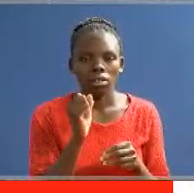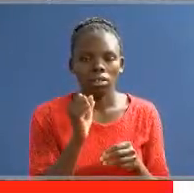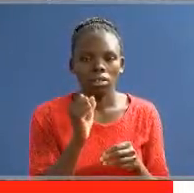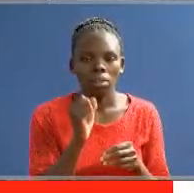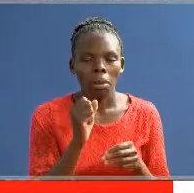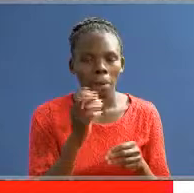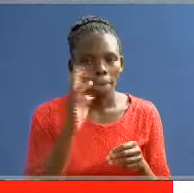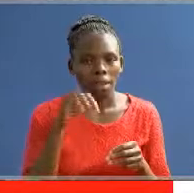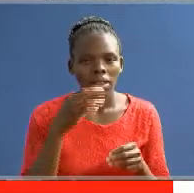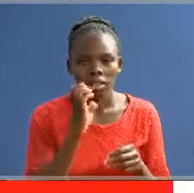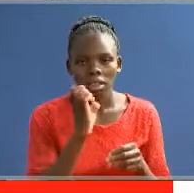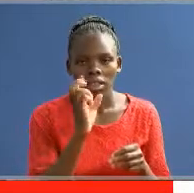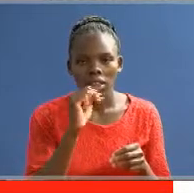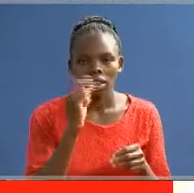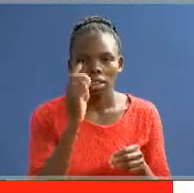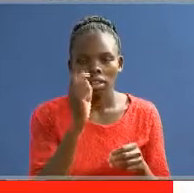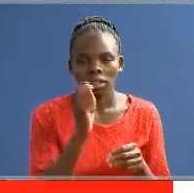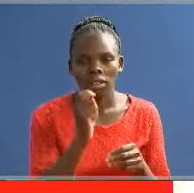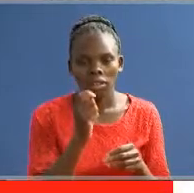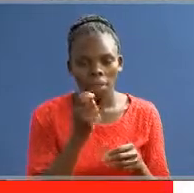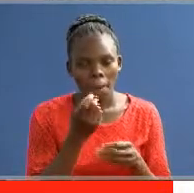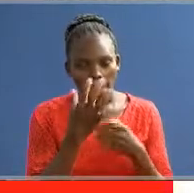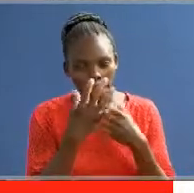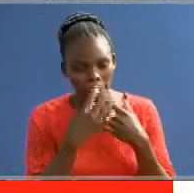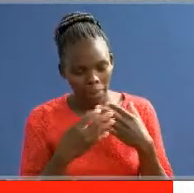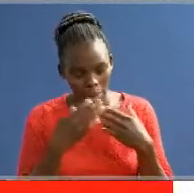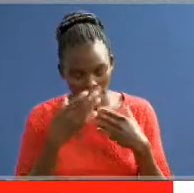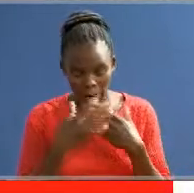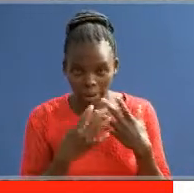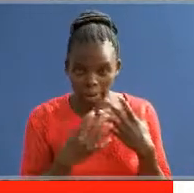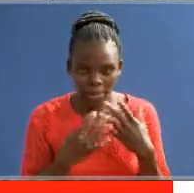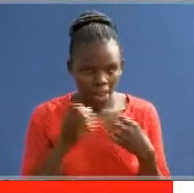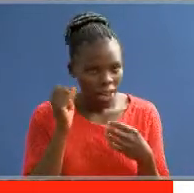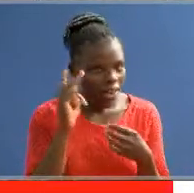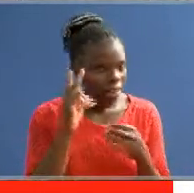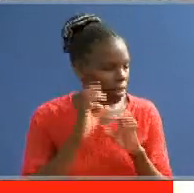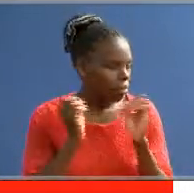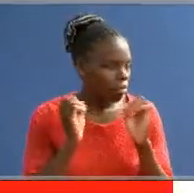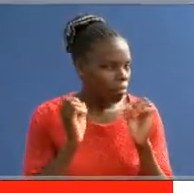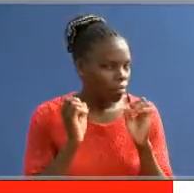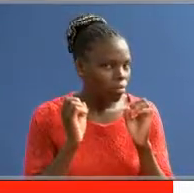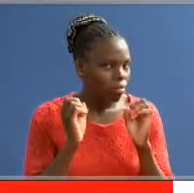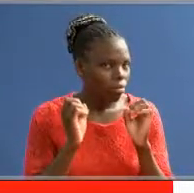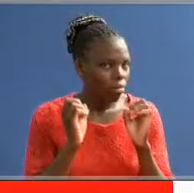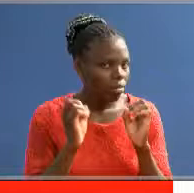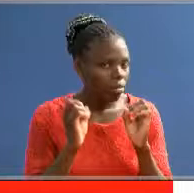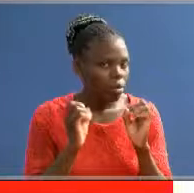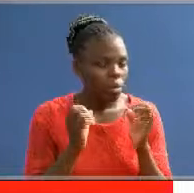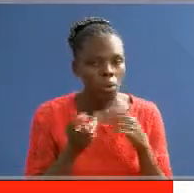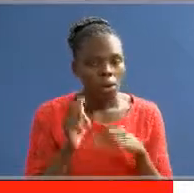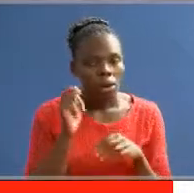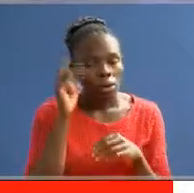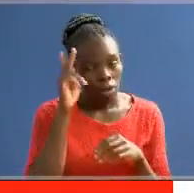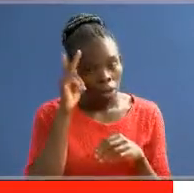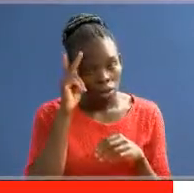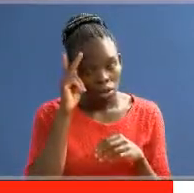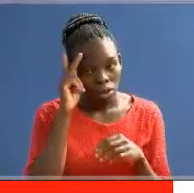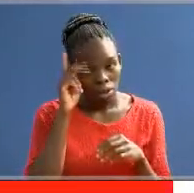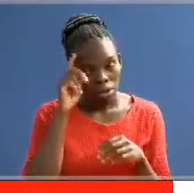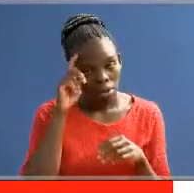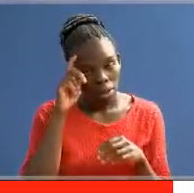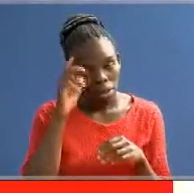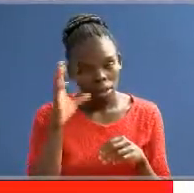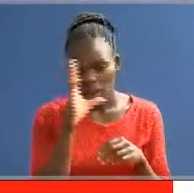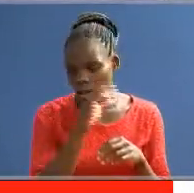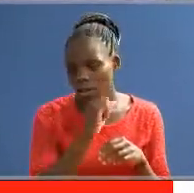Millicent herself noticed vaginal bleeding, which she did not understand. Coupled with lack of proper knowledge, she faced lack of